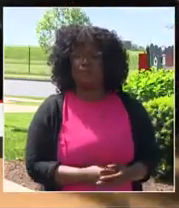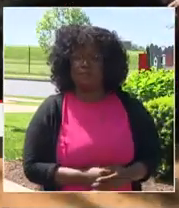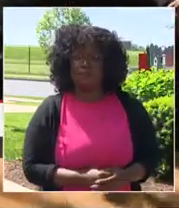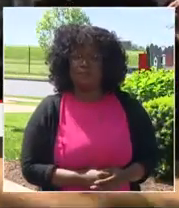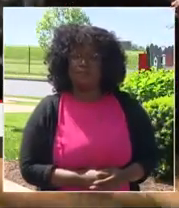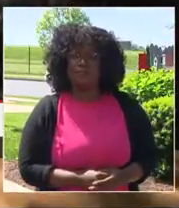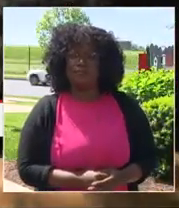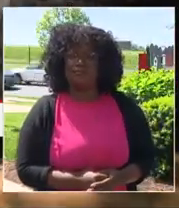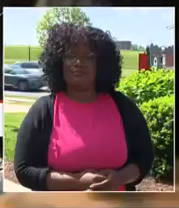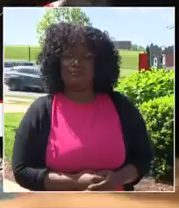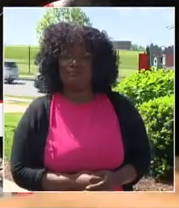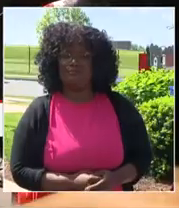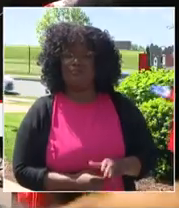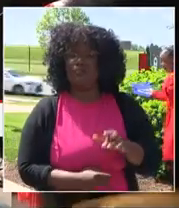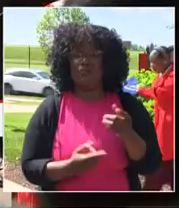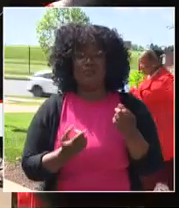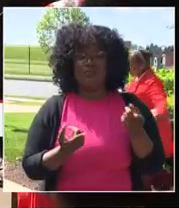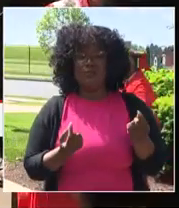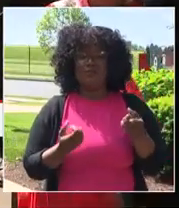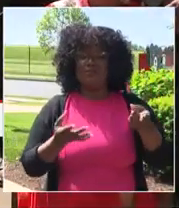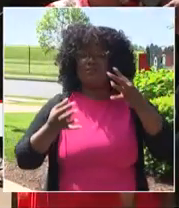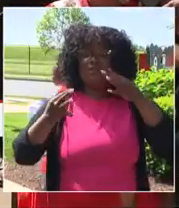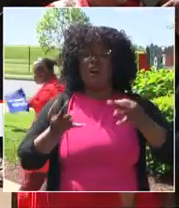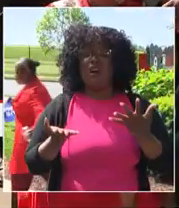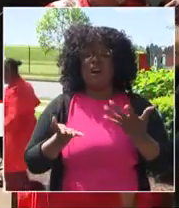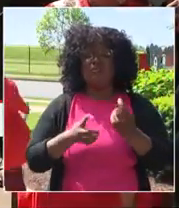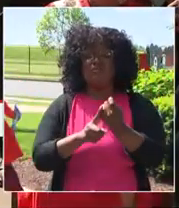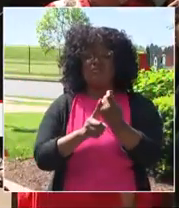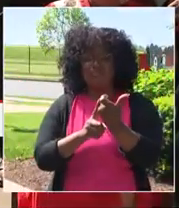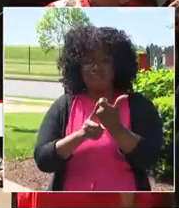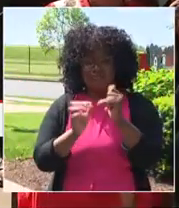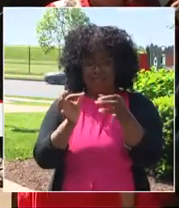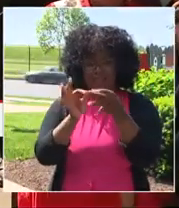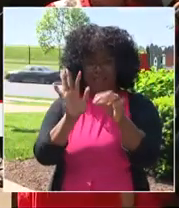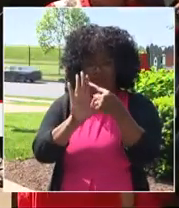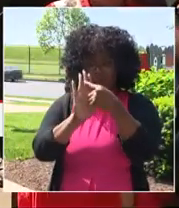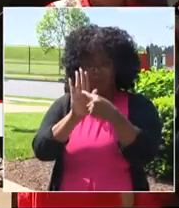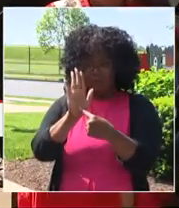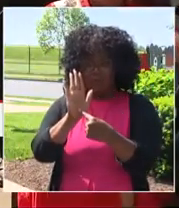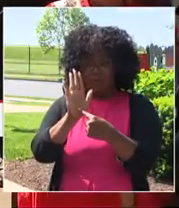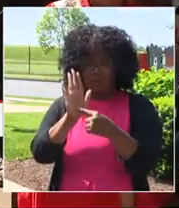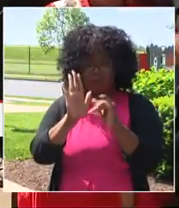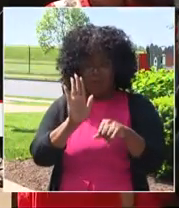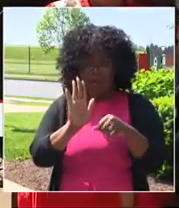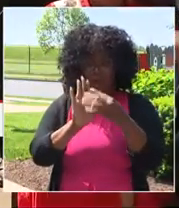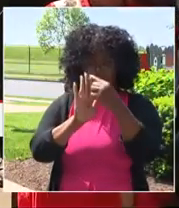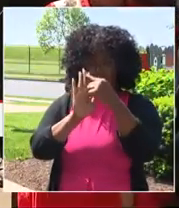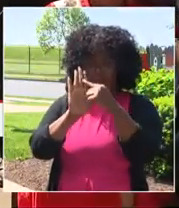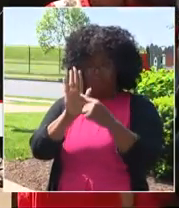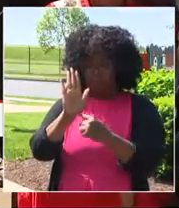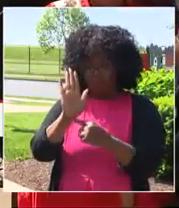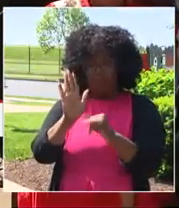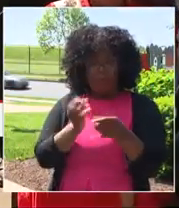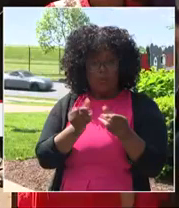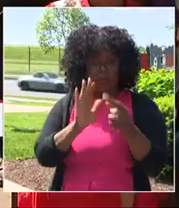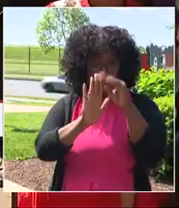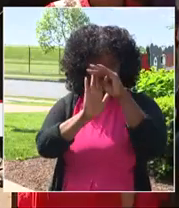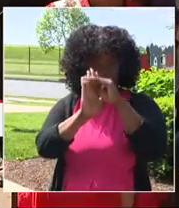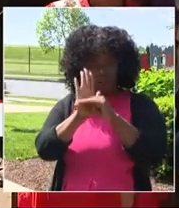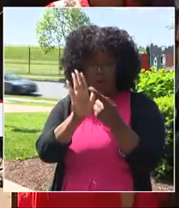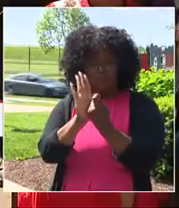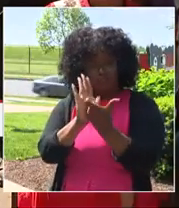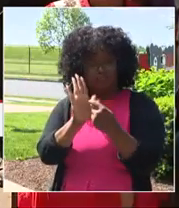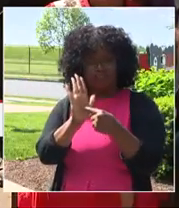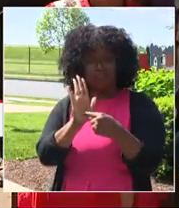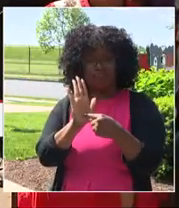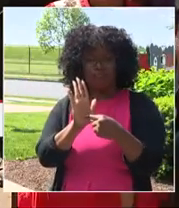provision in the continuing resolution. In 1997, Congress passed the National